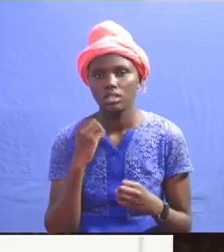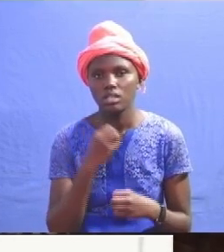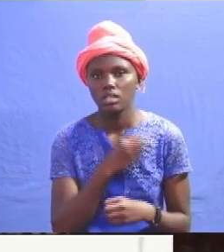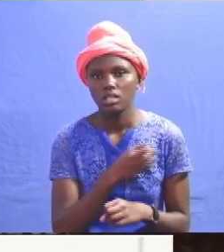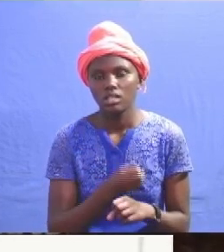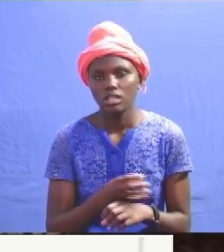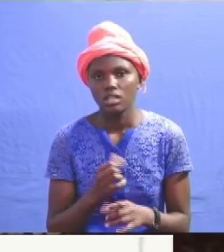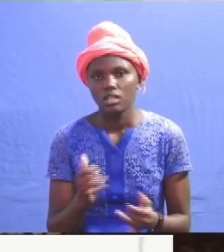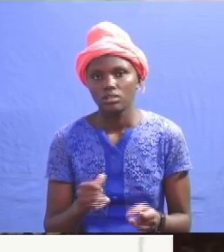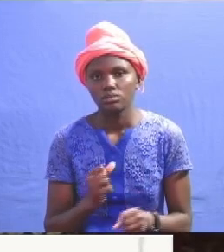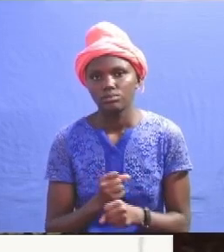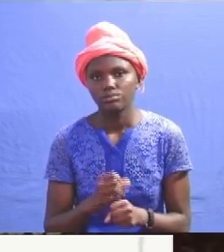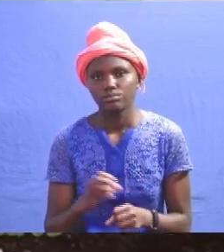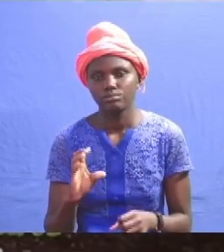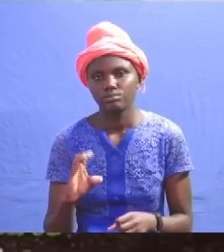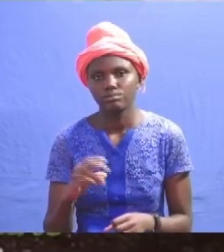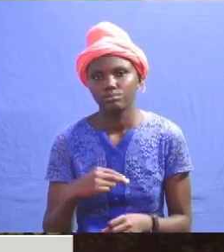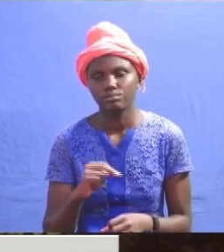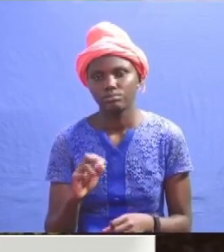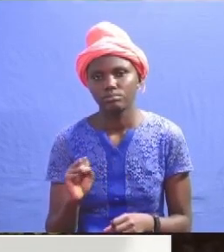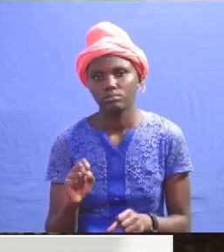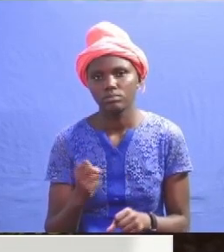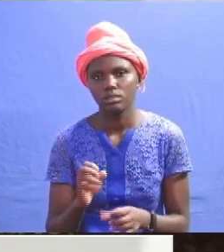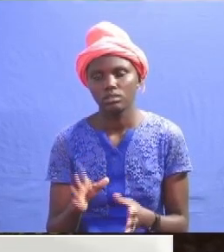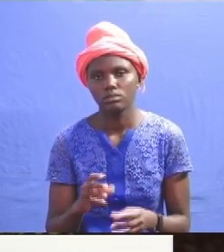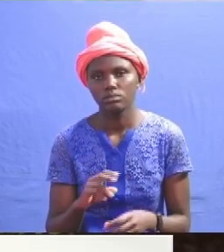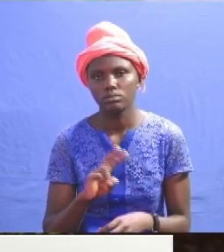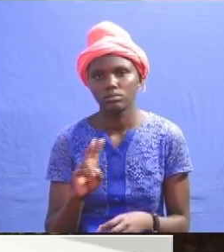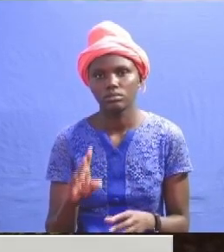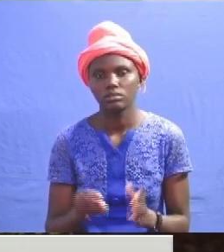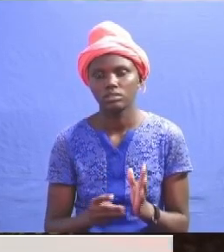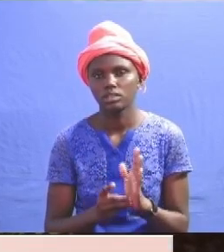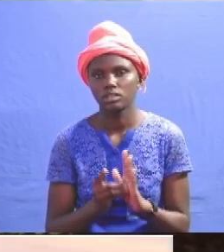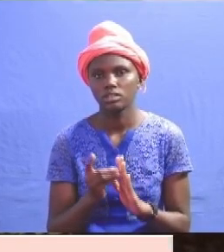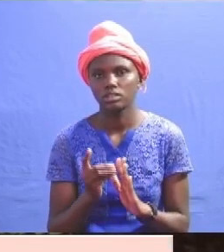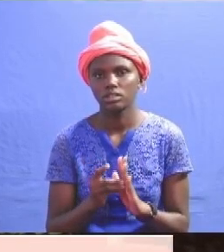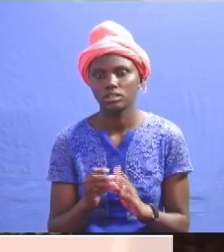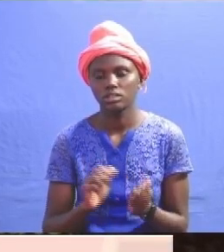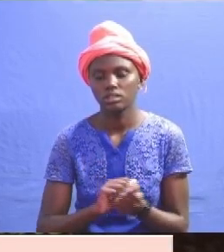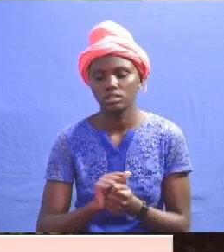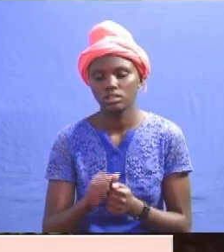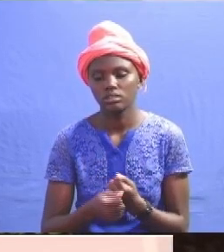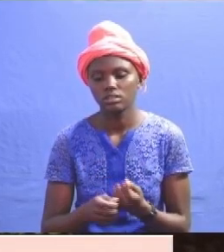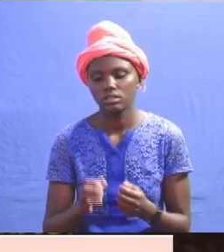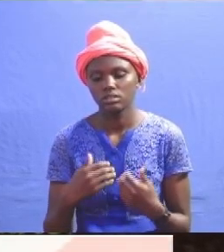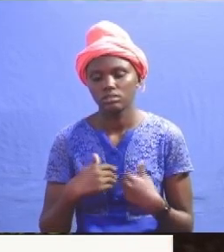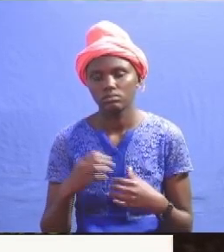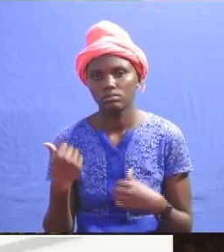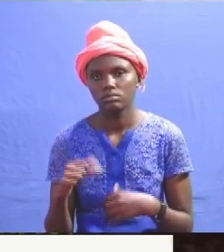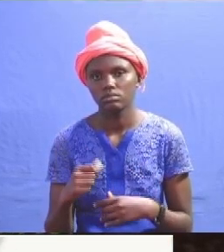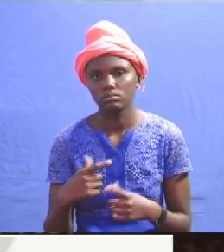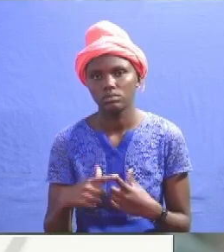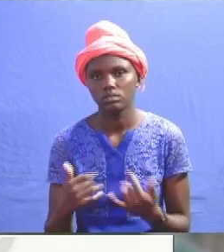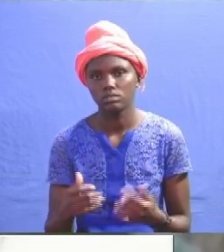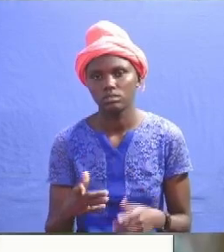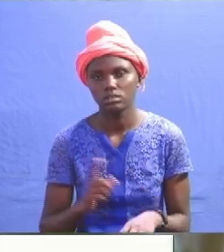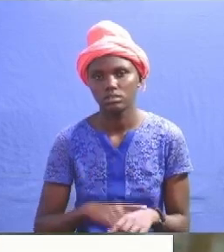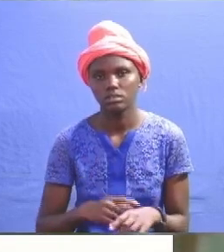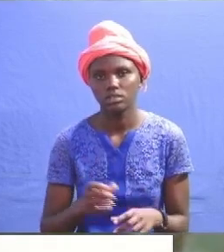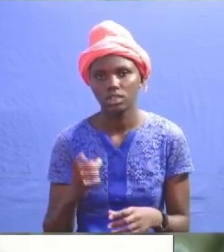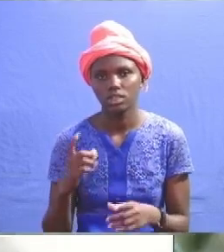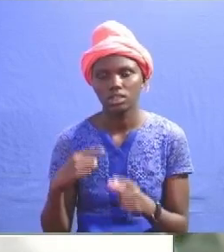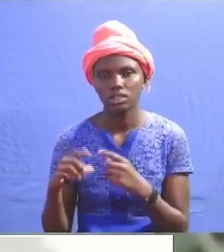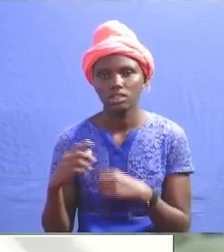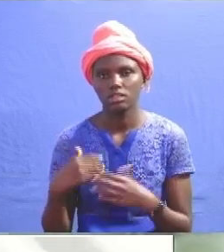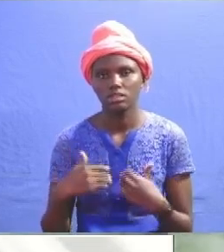term GMO has stirred more heat than harvest. Since Kenya's 2012 ban on genetically modifying organisms